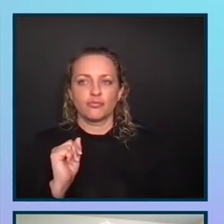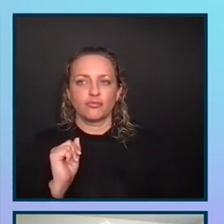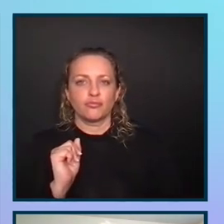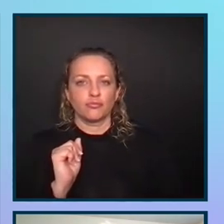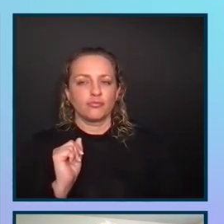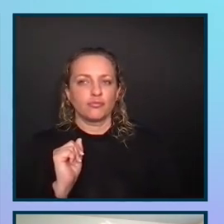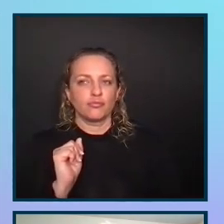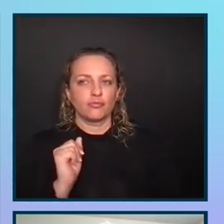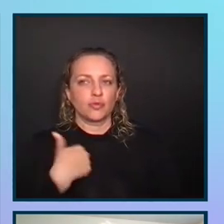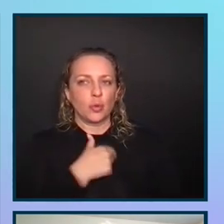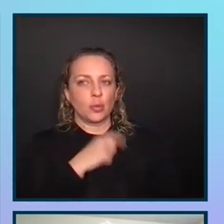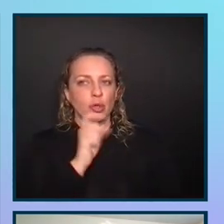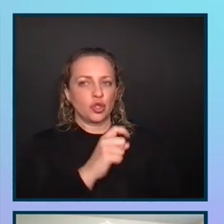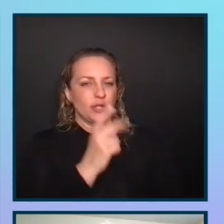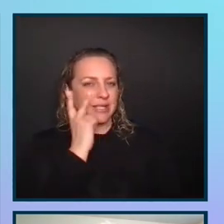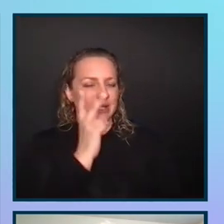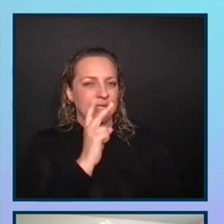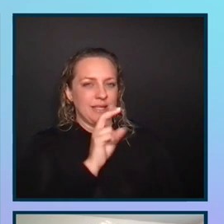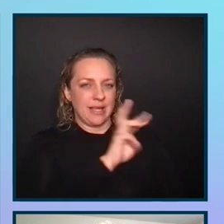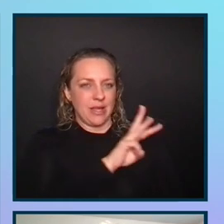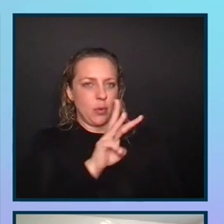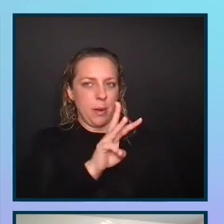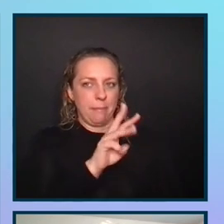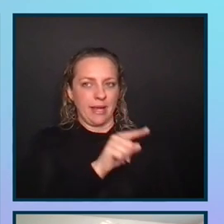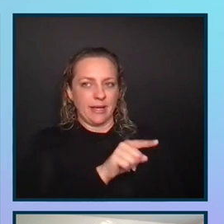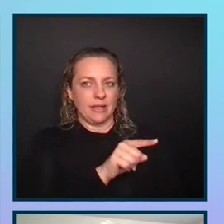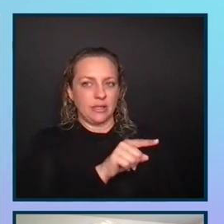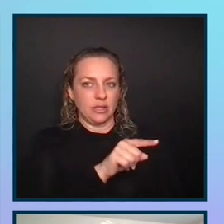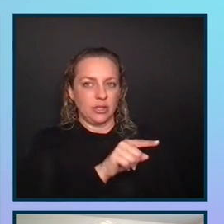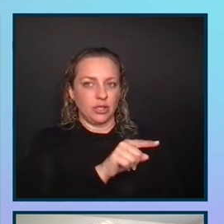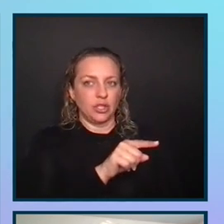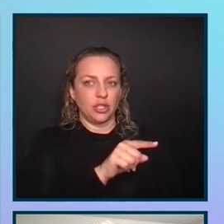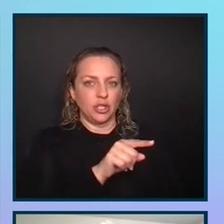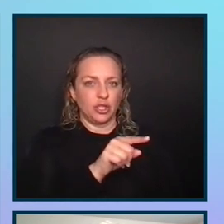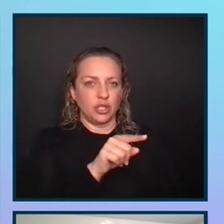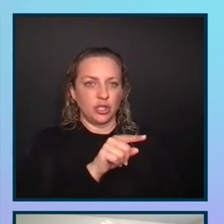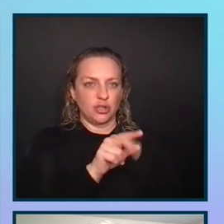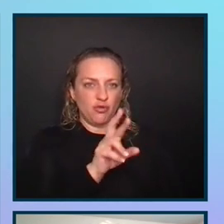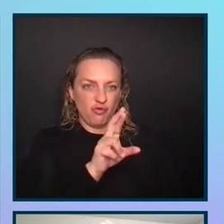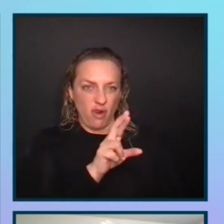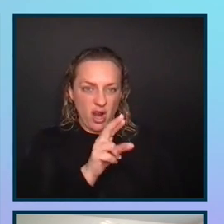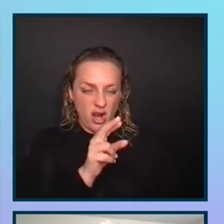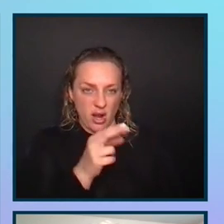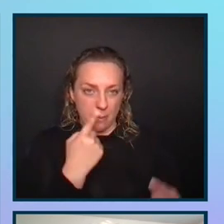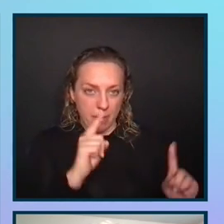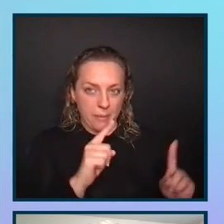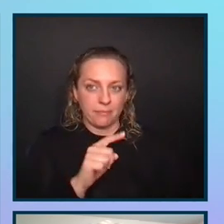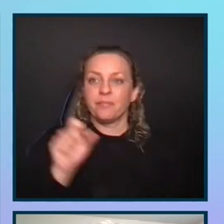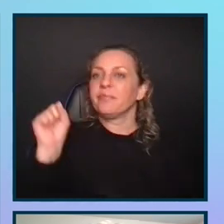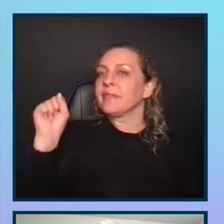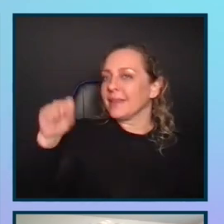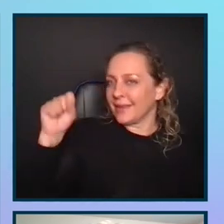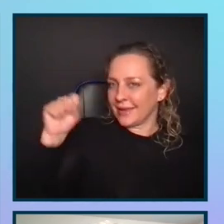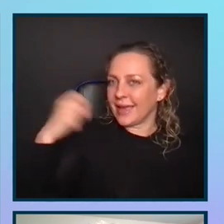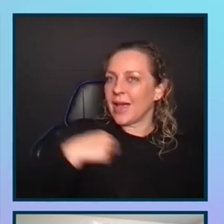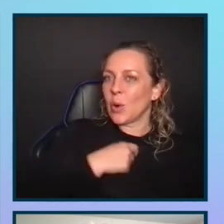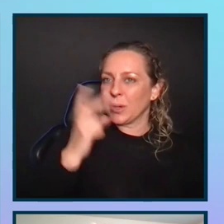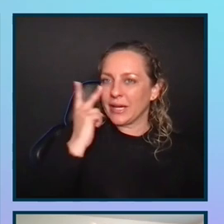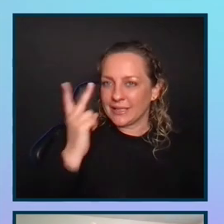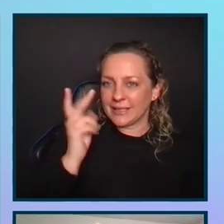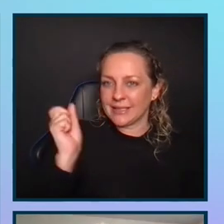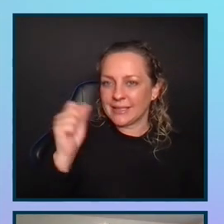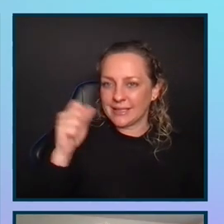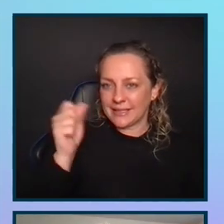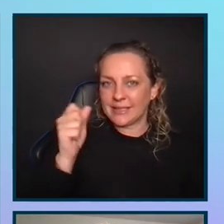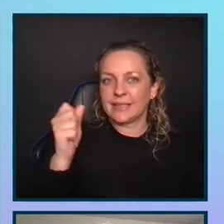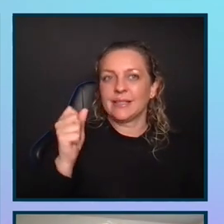we should now see a web page on the screen. Ryan, if you can let me know if that showed up and if we can make sure we didn't break everything. The thoughts